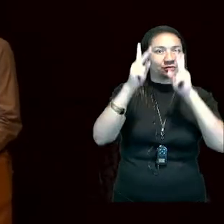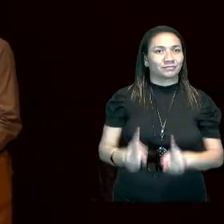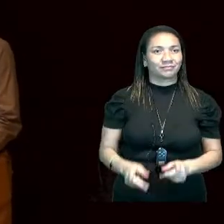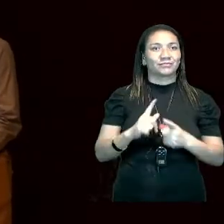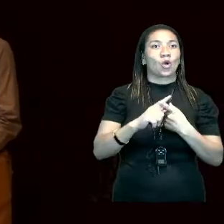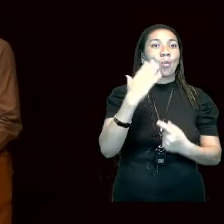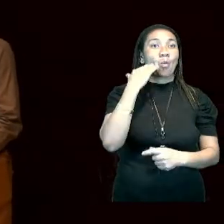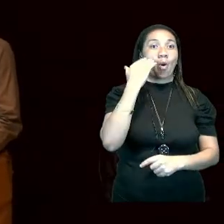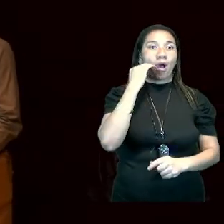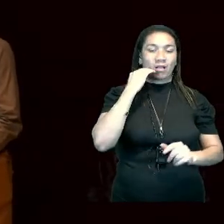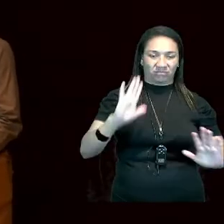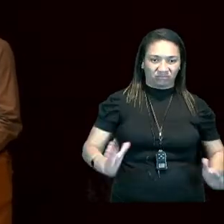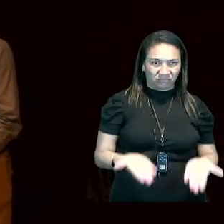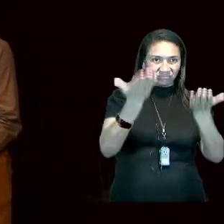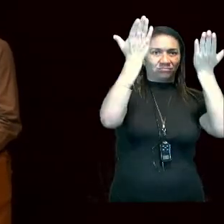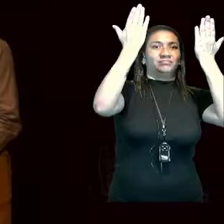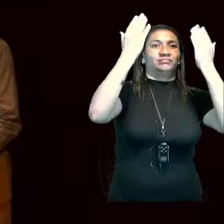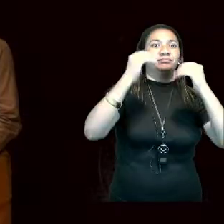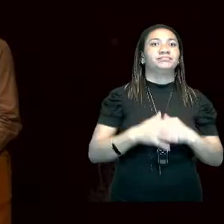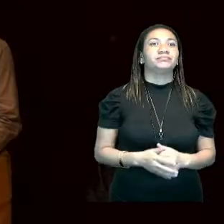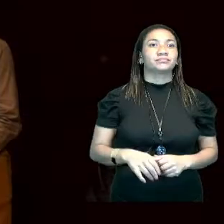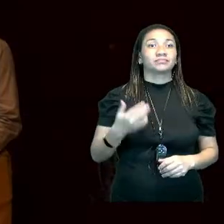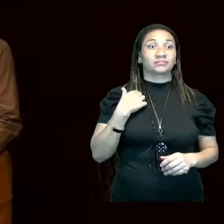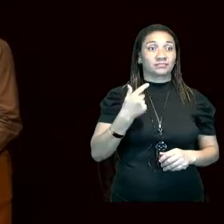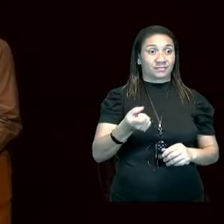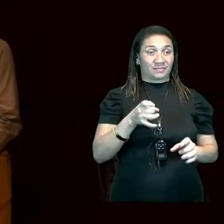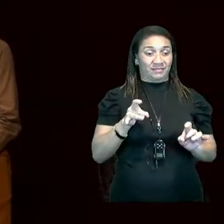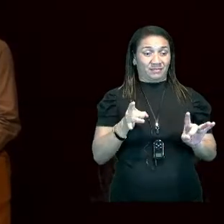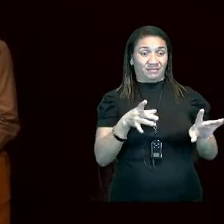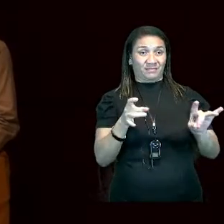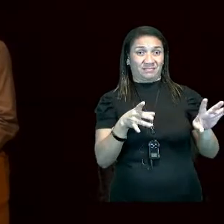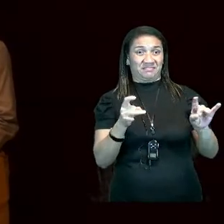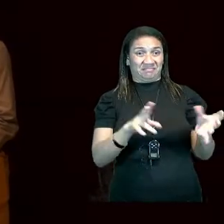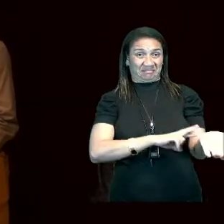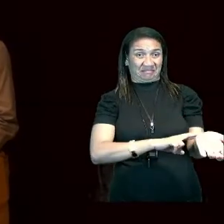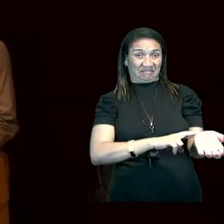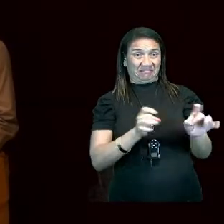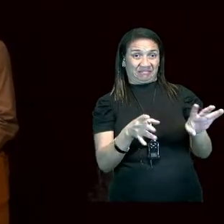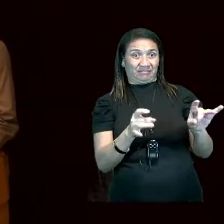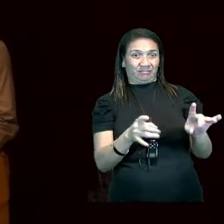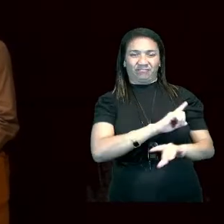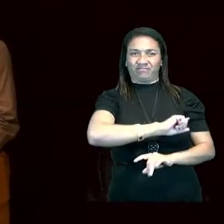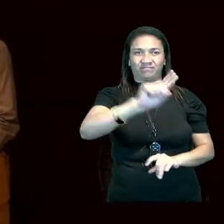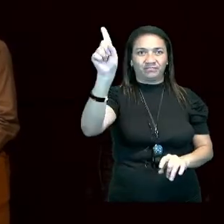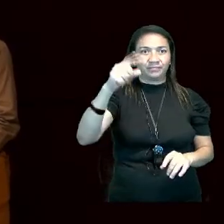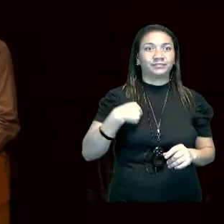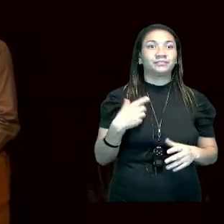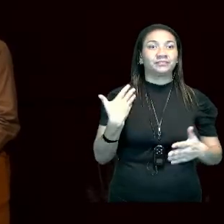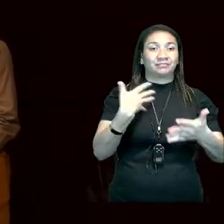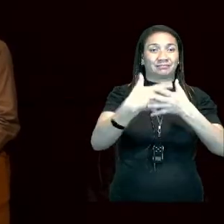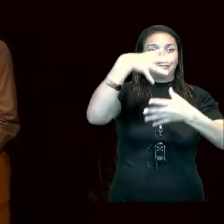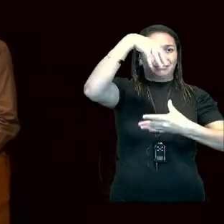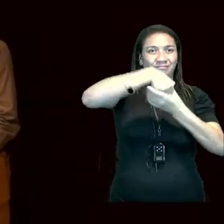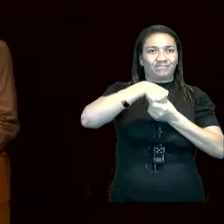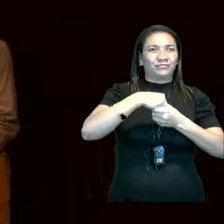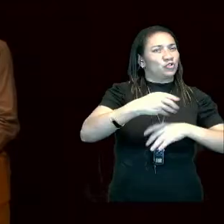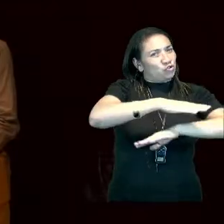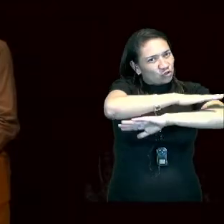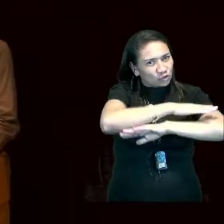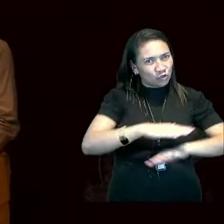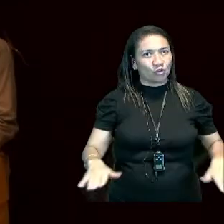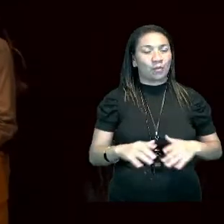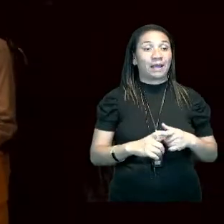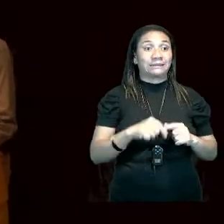intersectional feminism, anti-racism, and prison abolitionism. Her work is essential